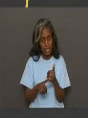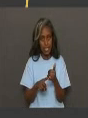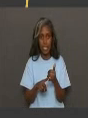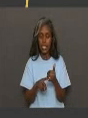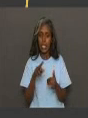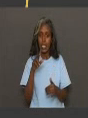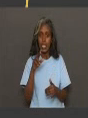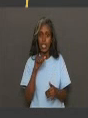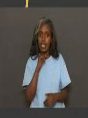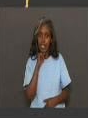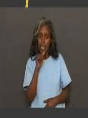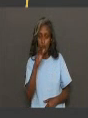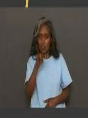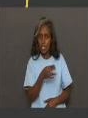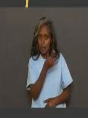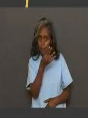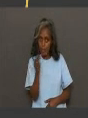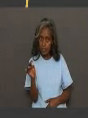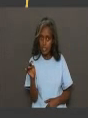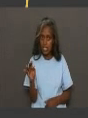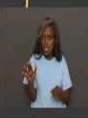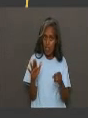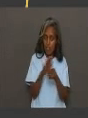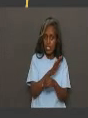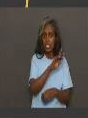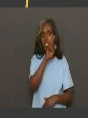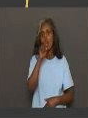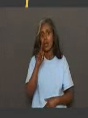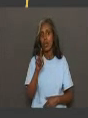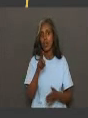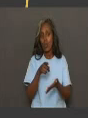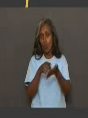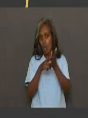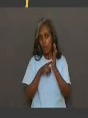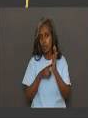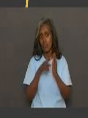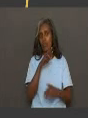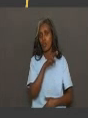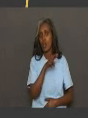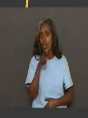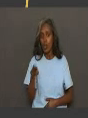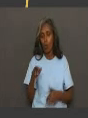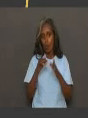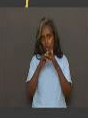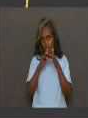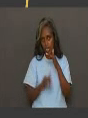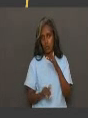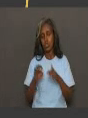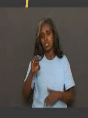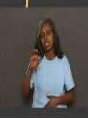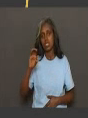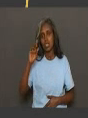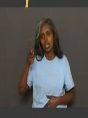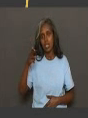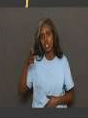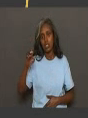Finally, none of the matrices fits the requirements for